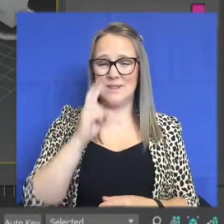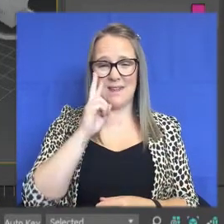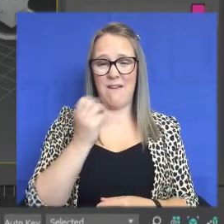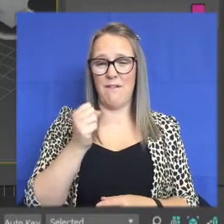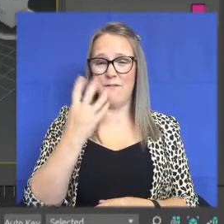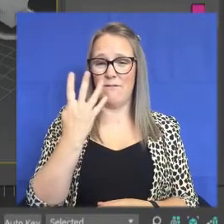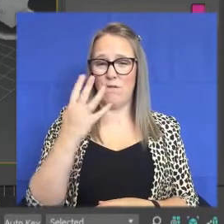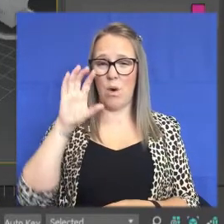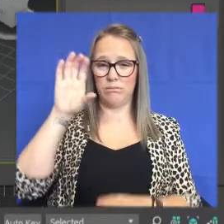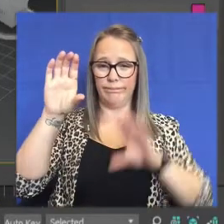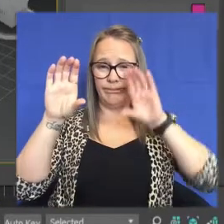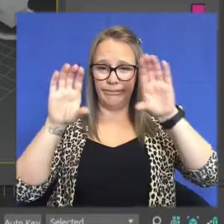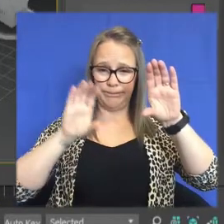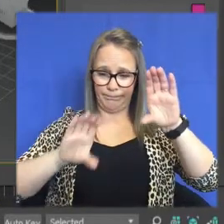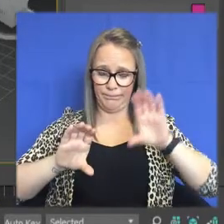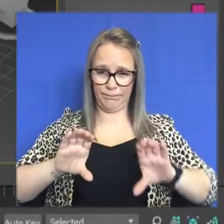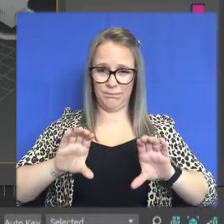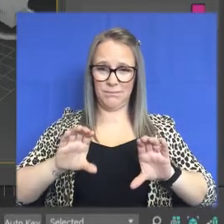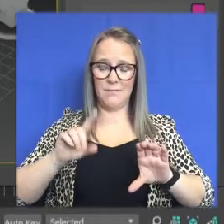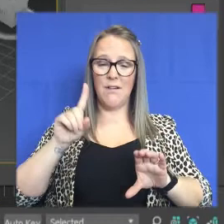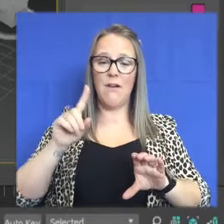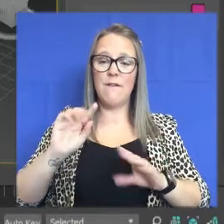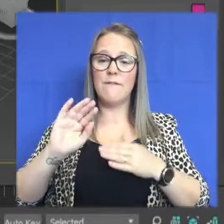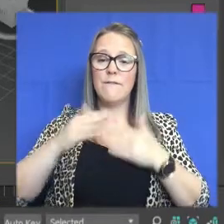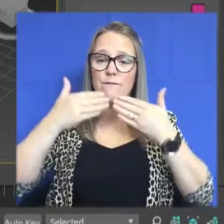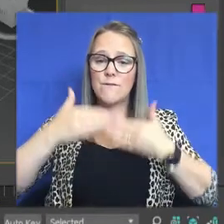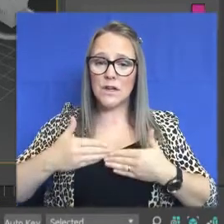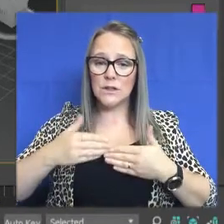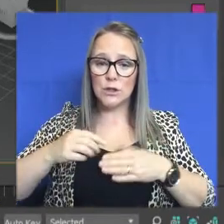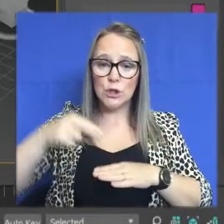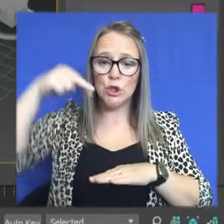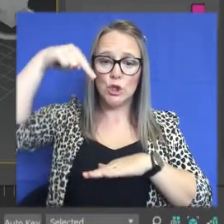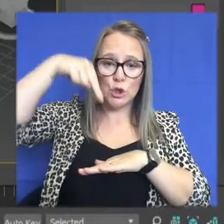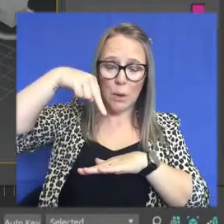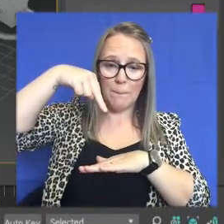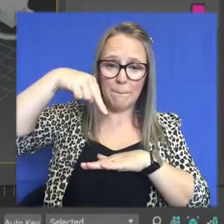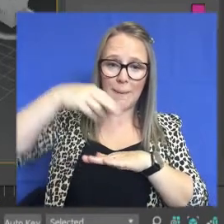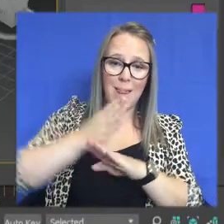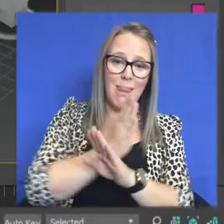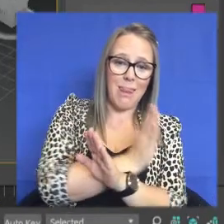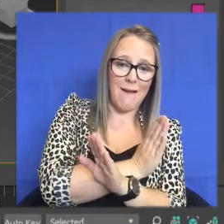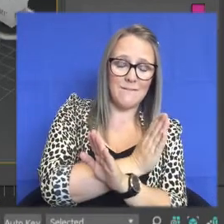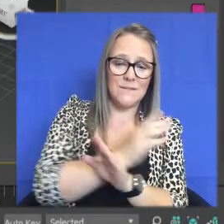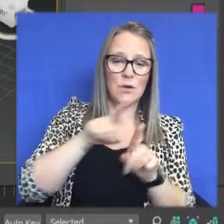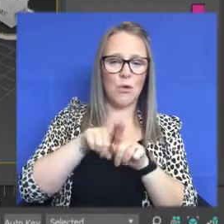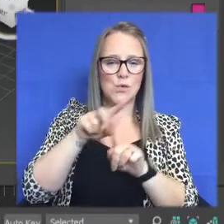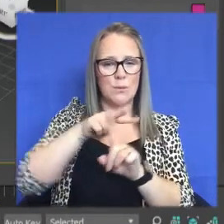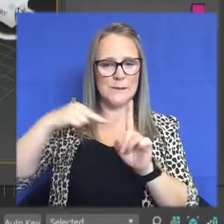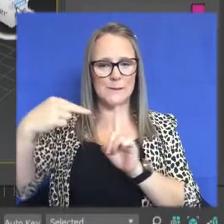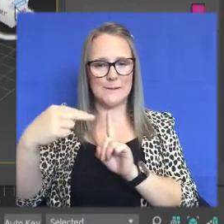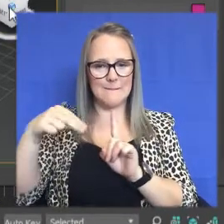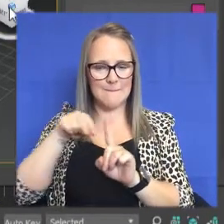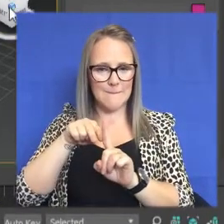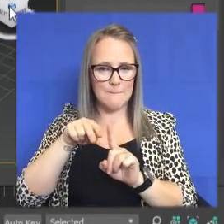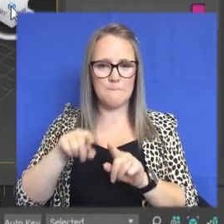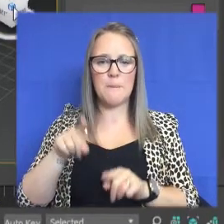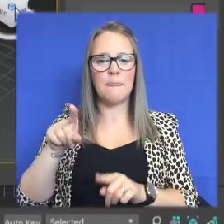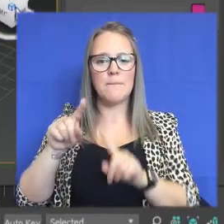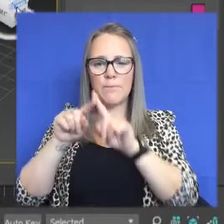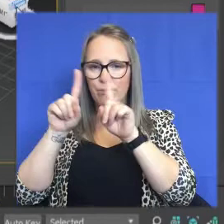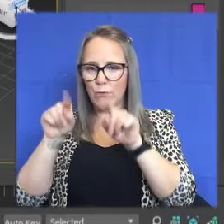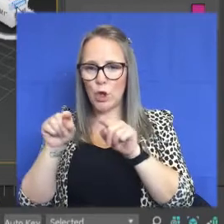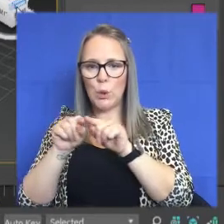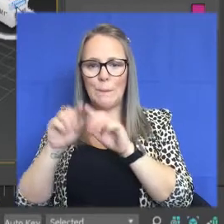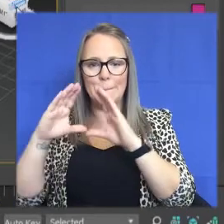You have 4 screens here, split into the front view, top view, left view, and a perspective view. We have the steering cubes that if